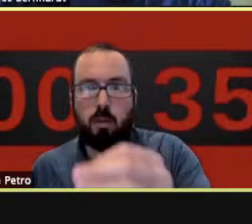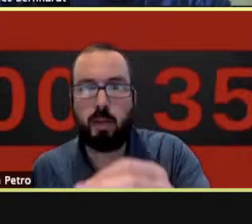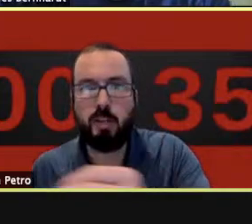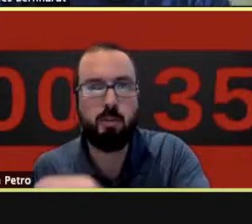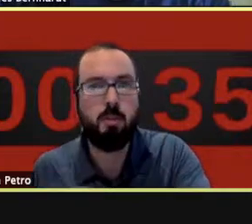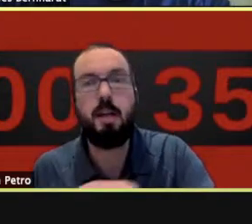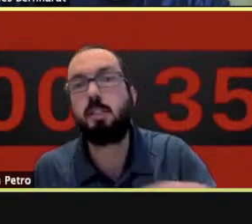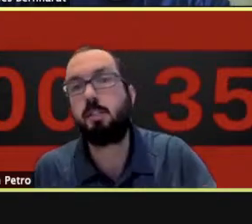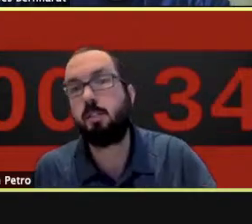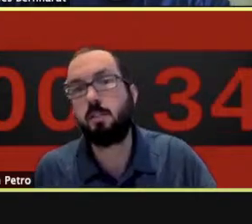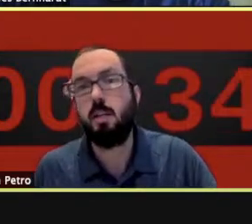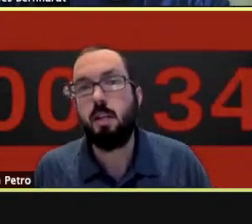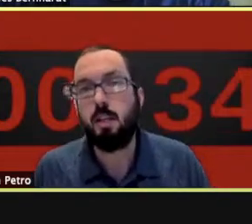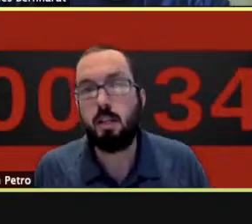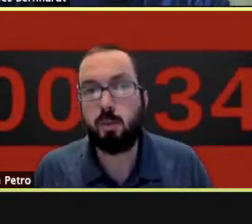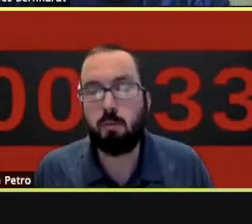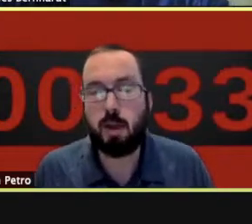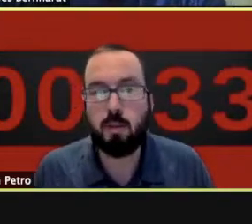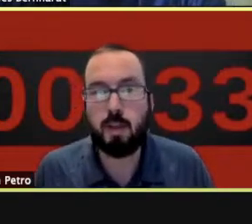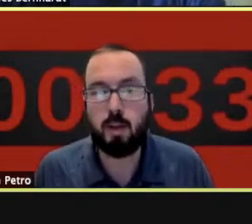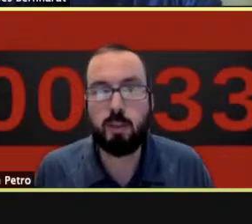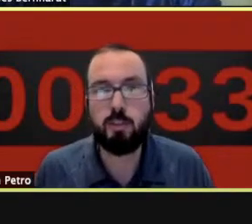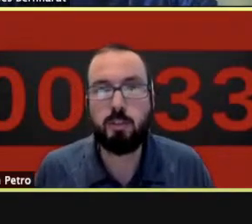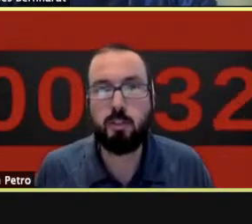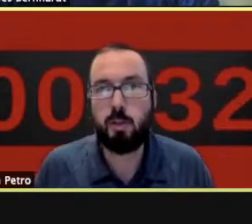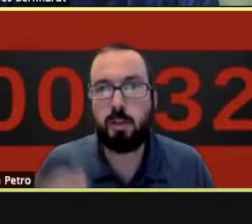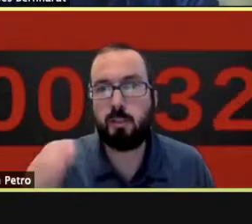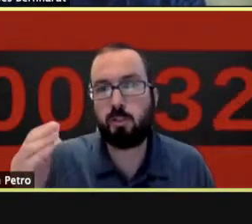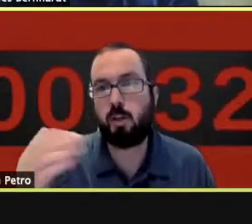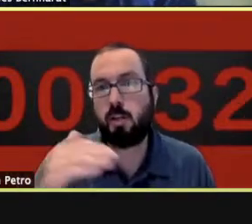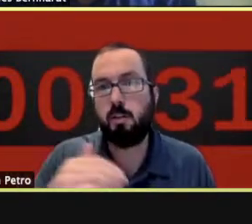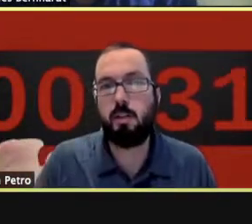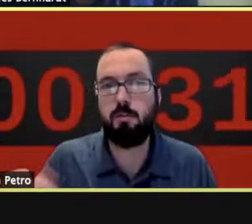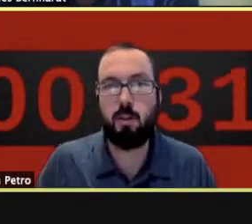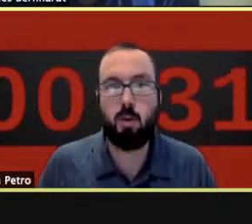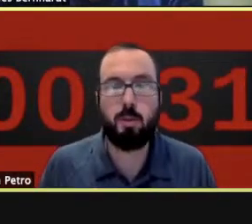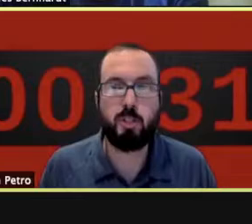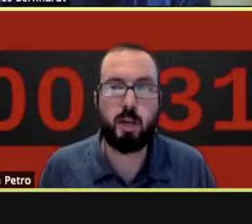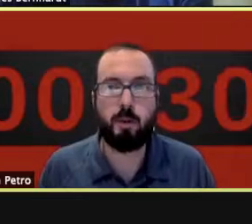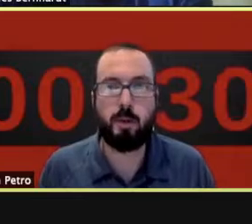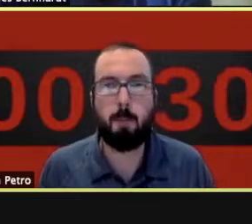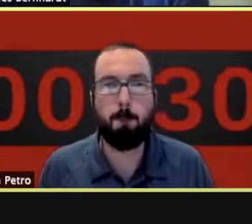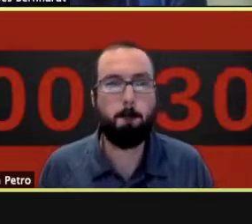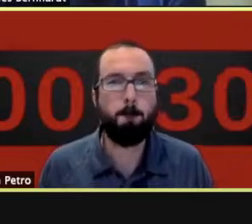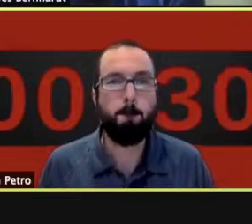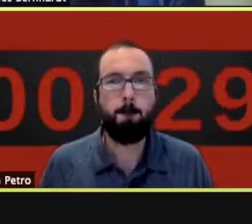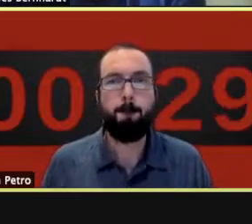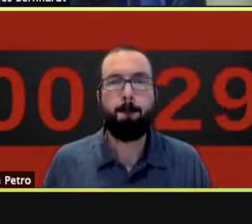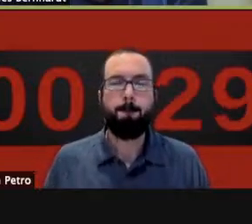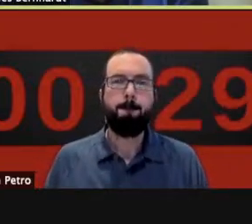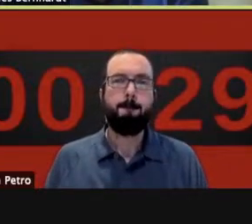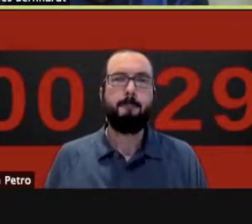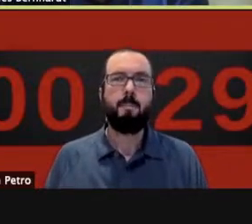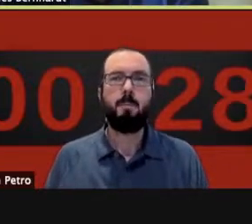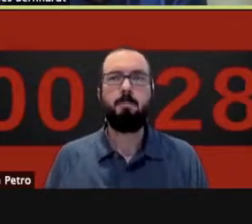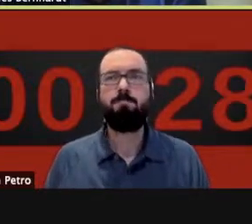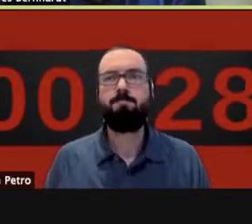absolute location of blocks? There's a lot to unravel in that question, so you might start here and then follow up in the chat window. Yeah, of